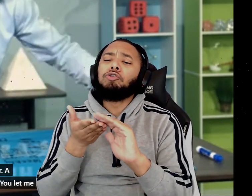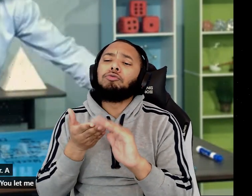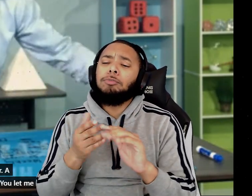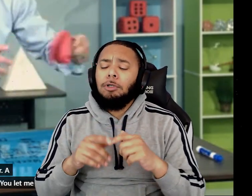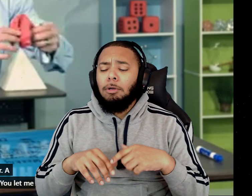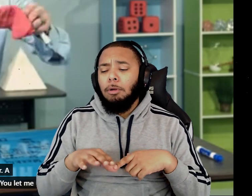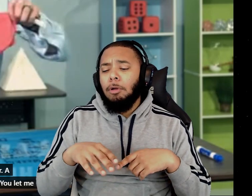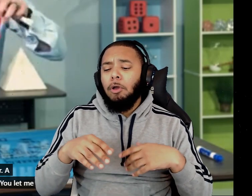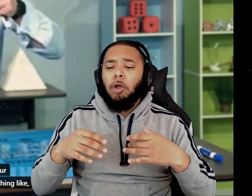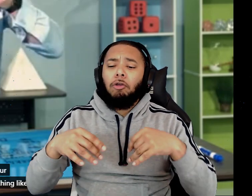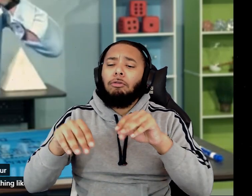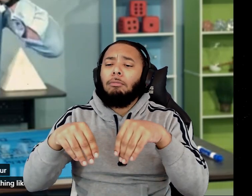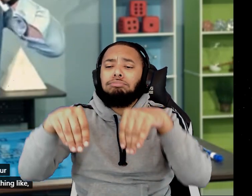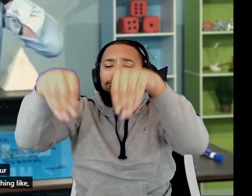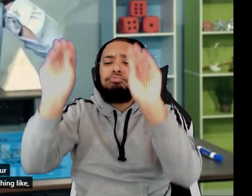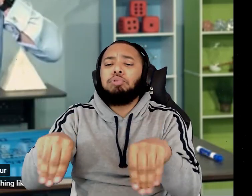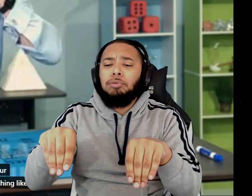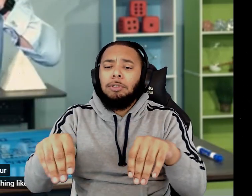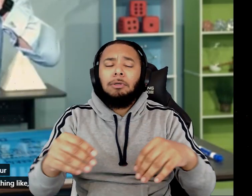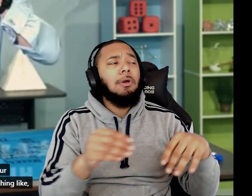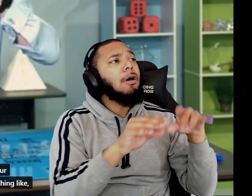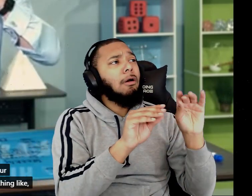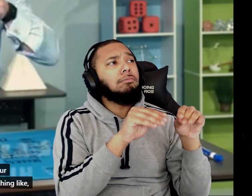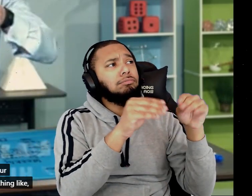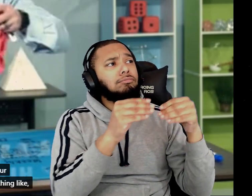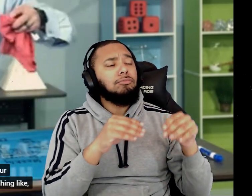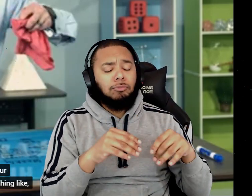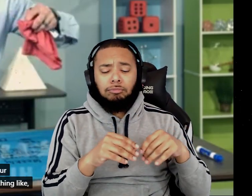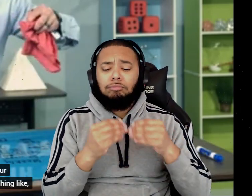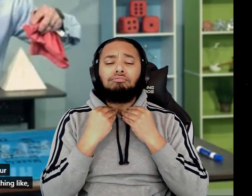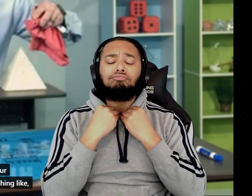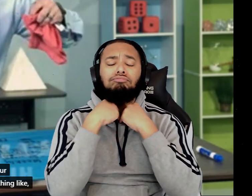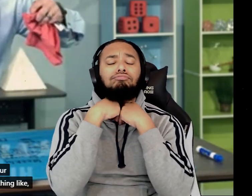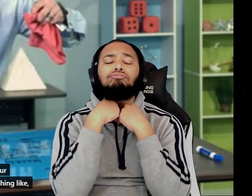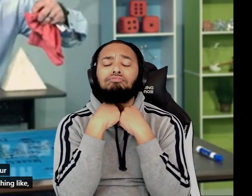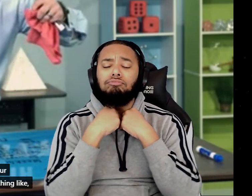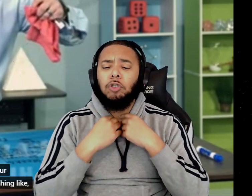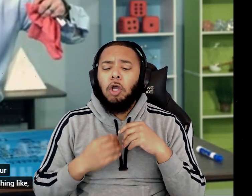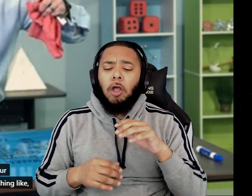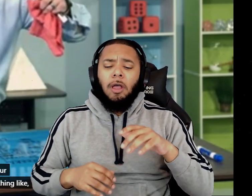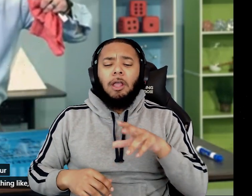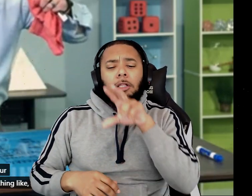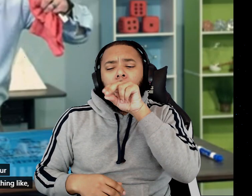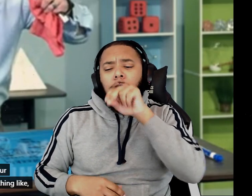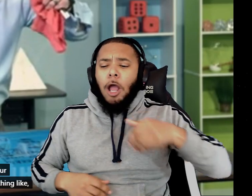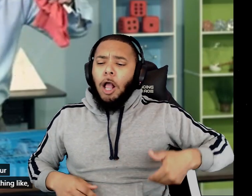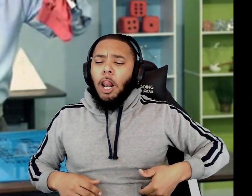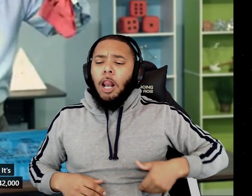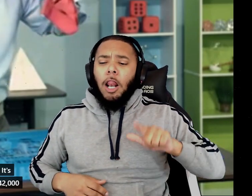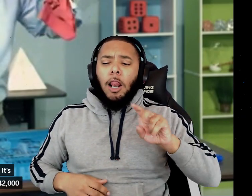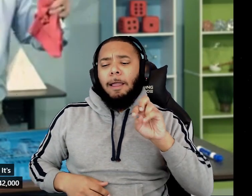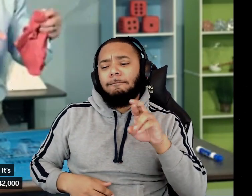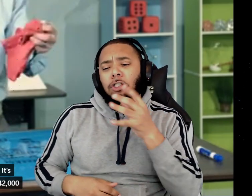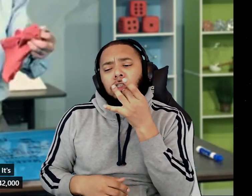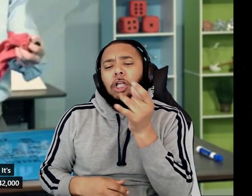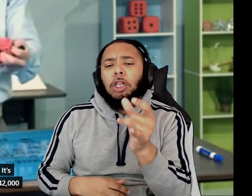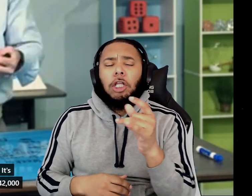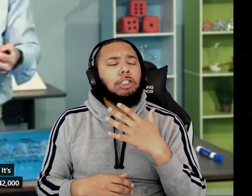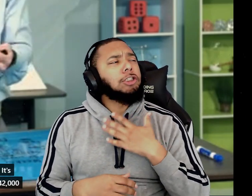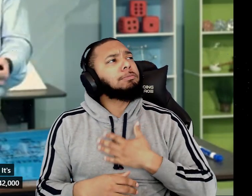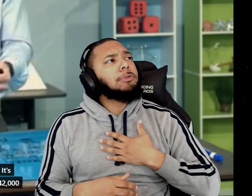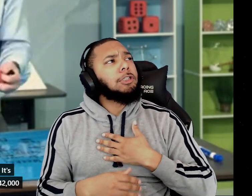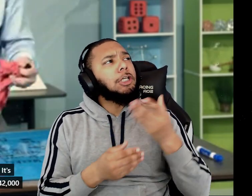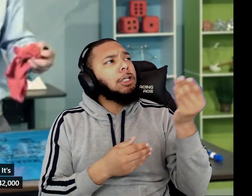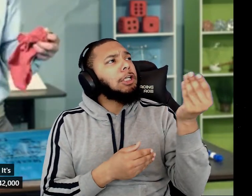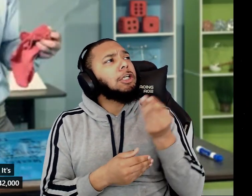your towelette here, let me tuck this in here. And like, oh, the foie gras is delicious, could I have another? And like, absolutely. You get the bill,